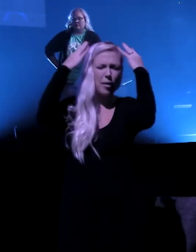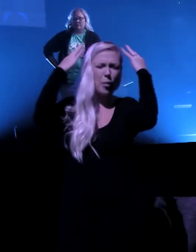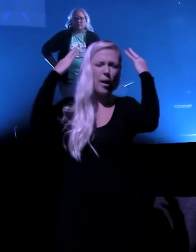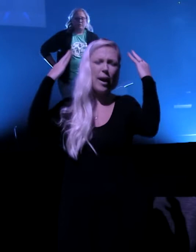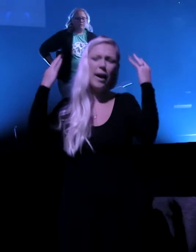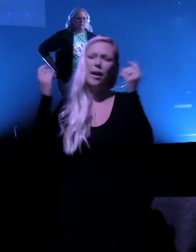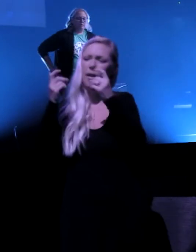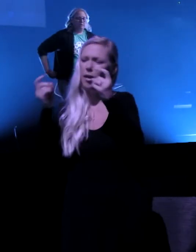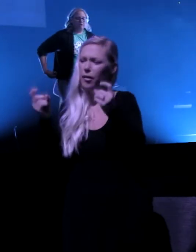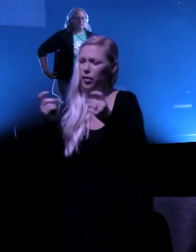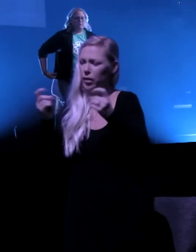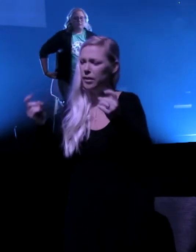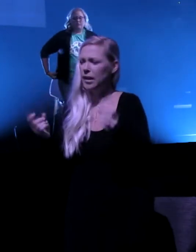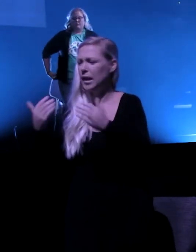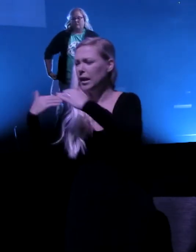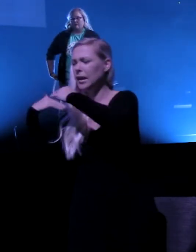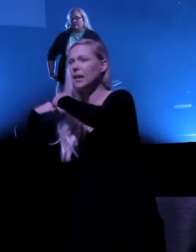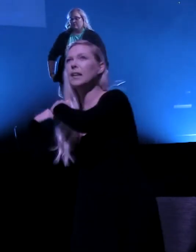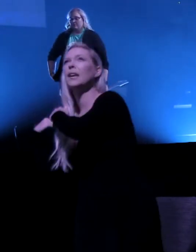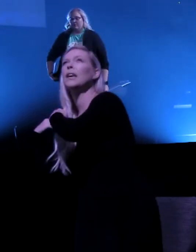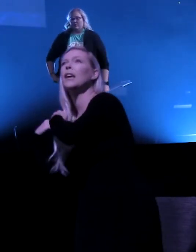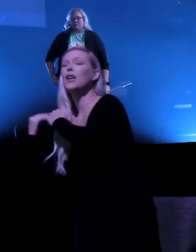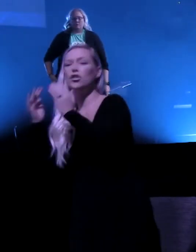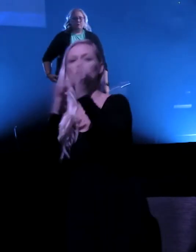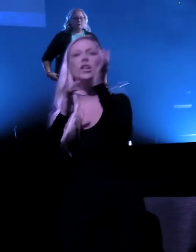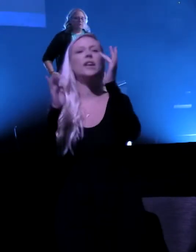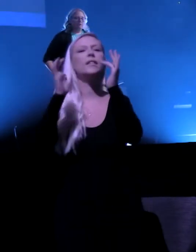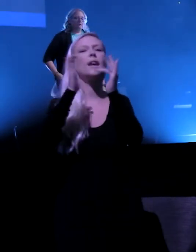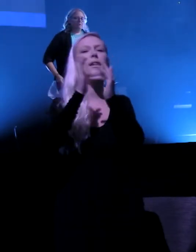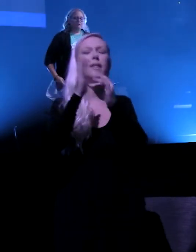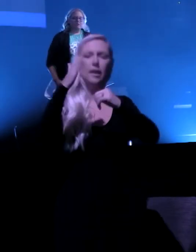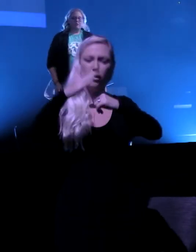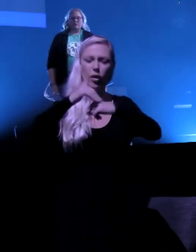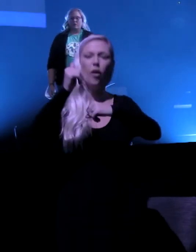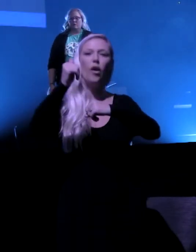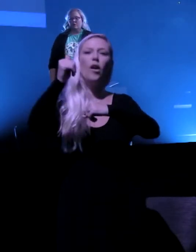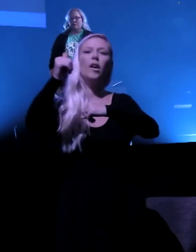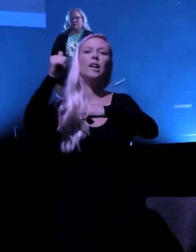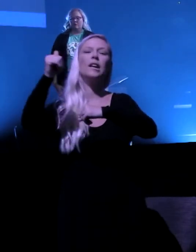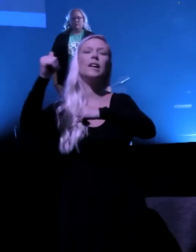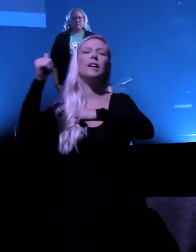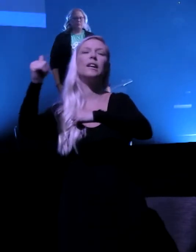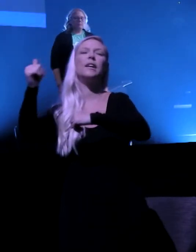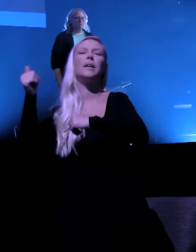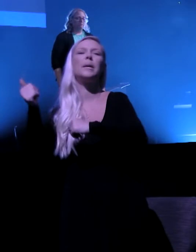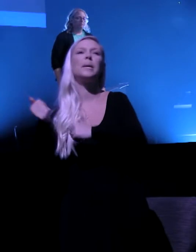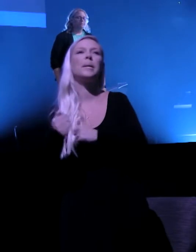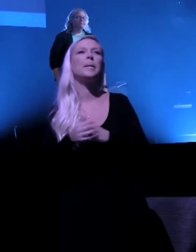Jesus is called.